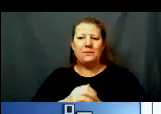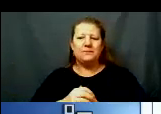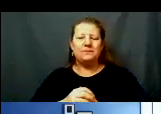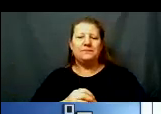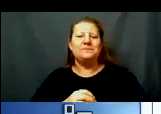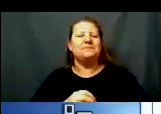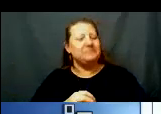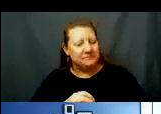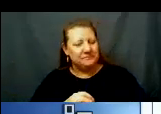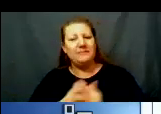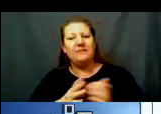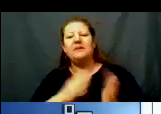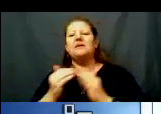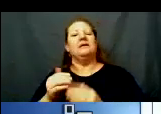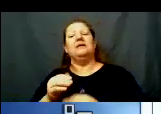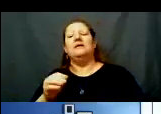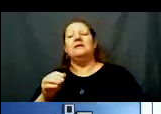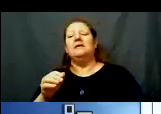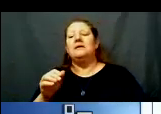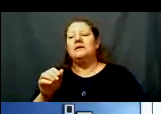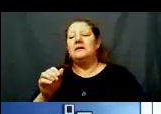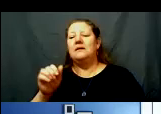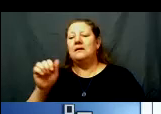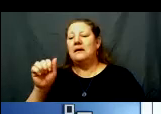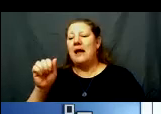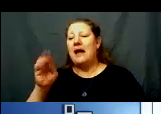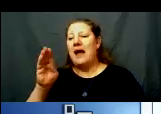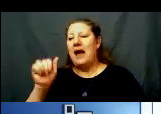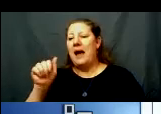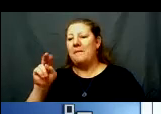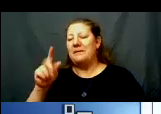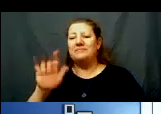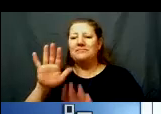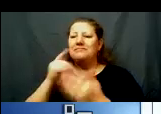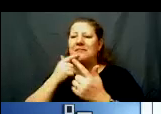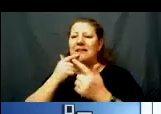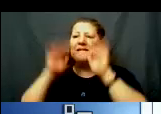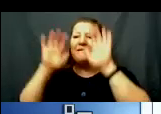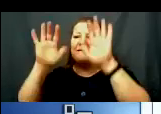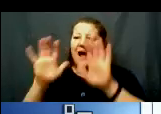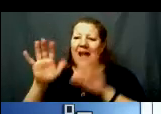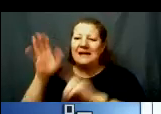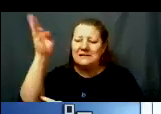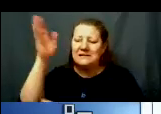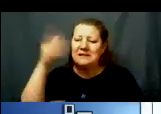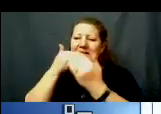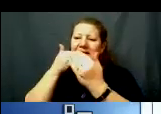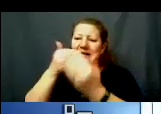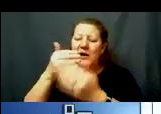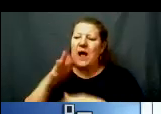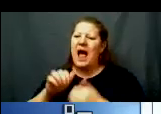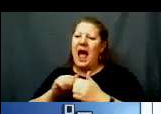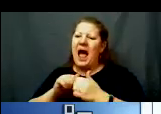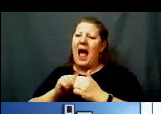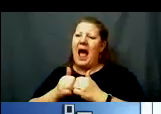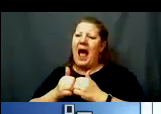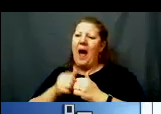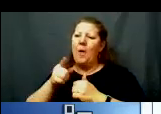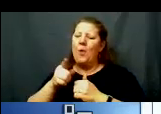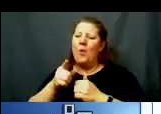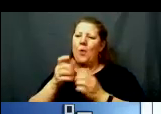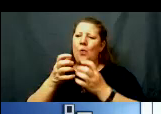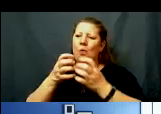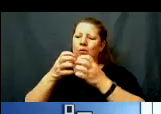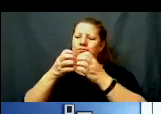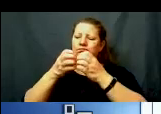Thank you. And then Abina Adioma asked, fantastic talk, and asked, how would you break this down into